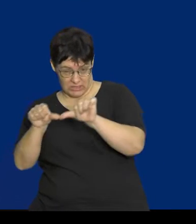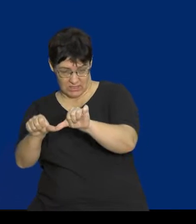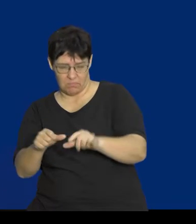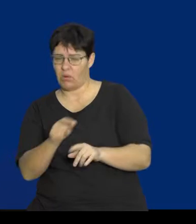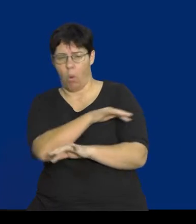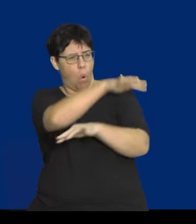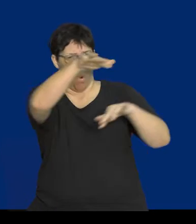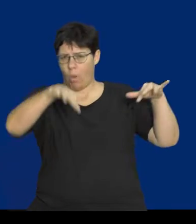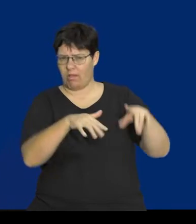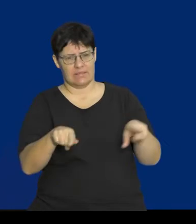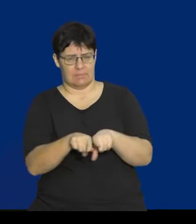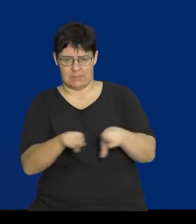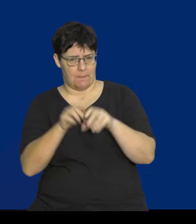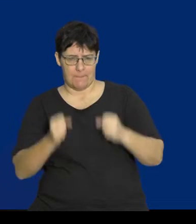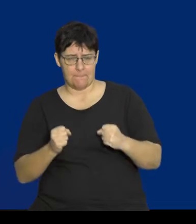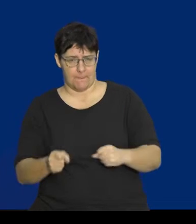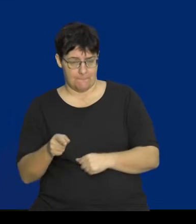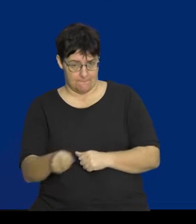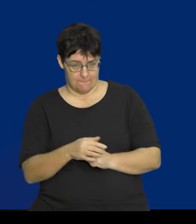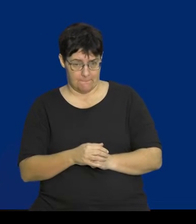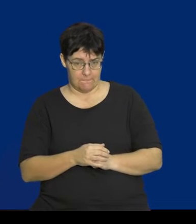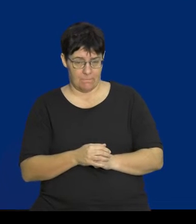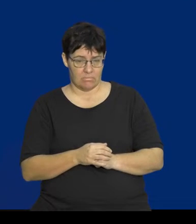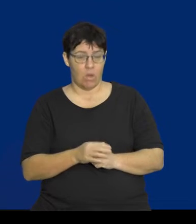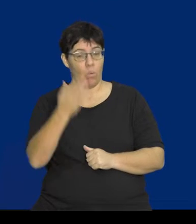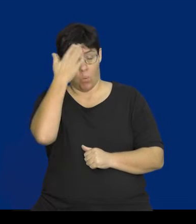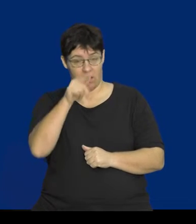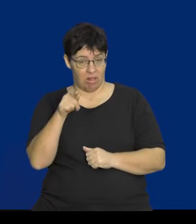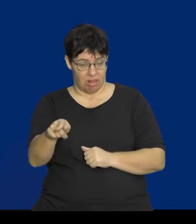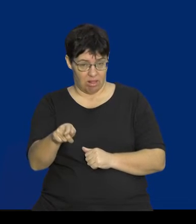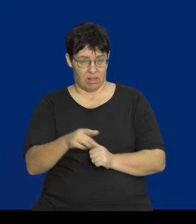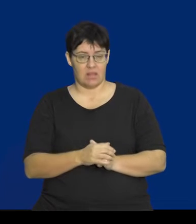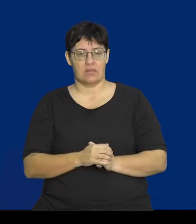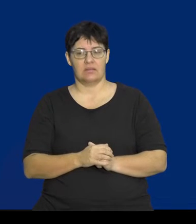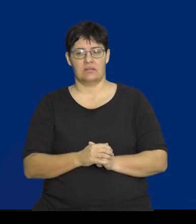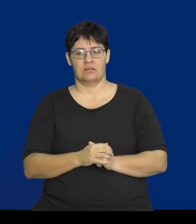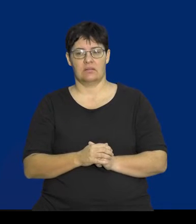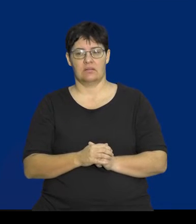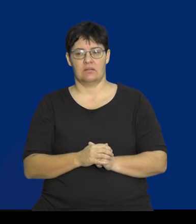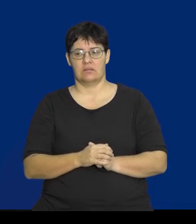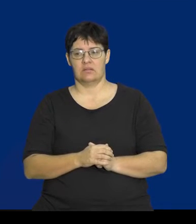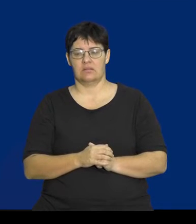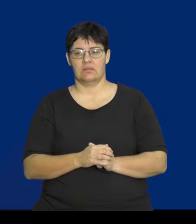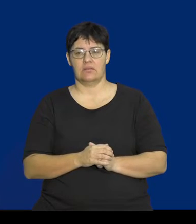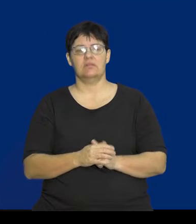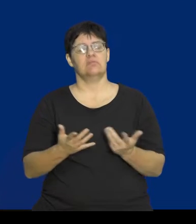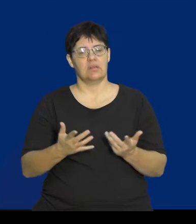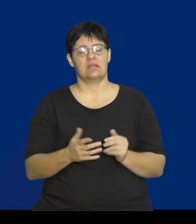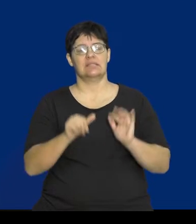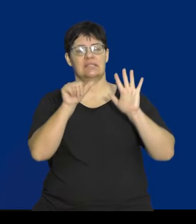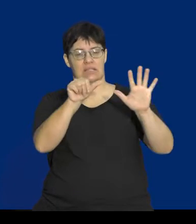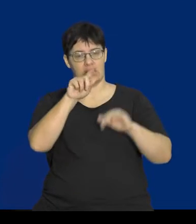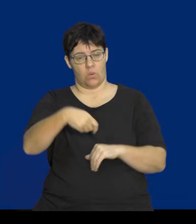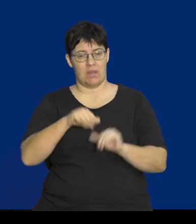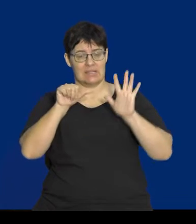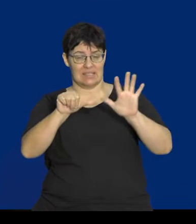same everywhere. And of course we know that its value, let's just write the value in. I'm not going to include the units, but its value